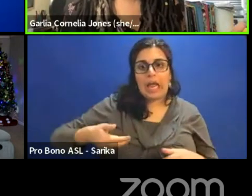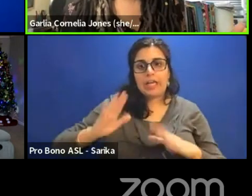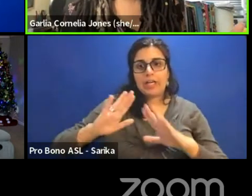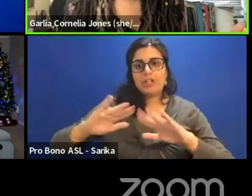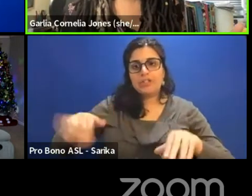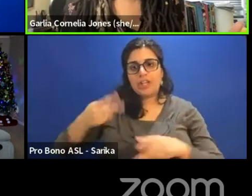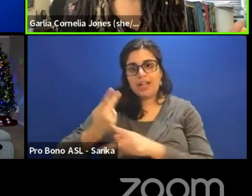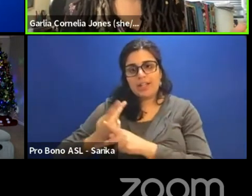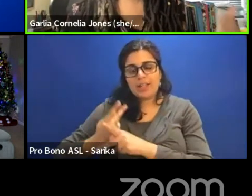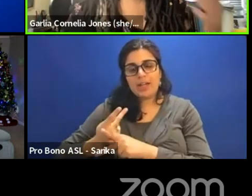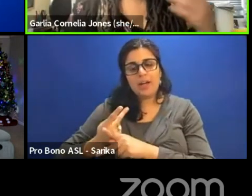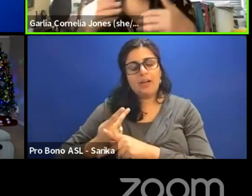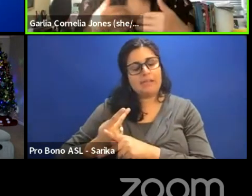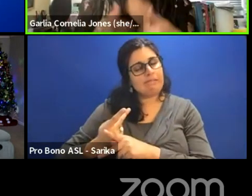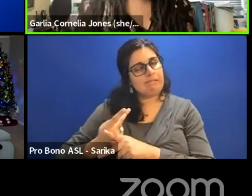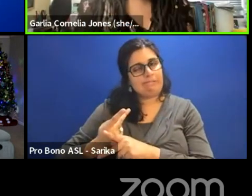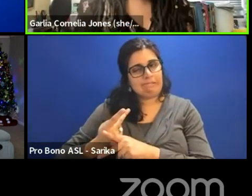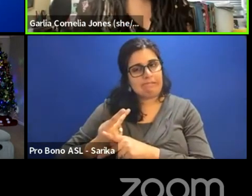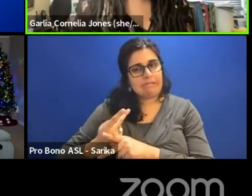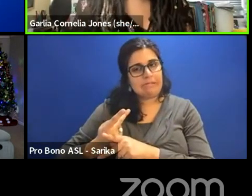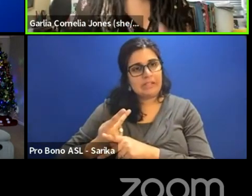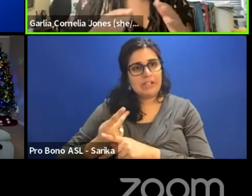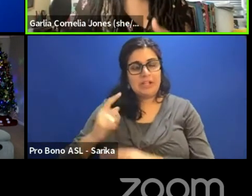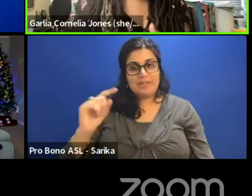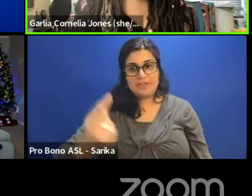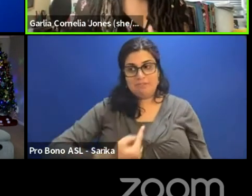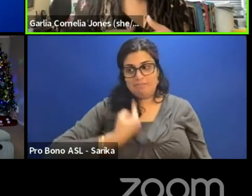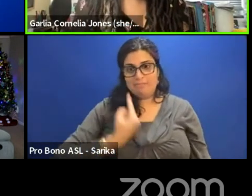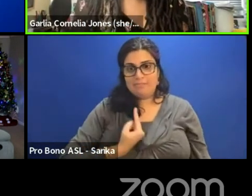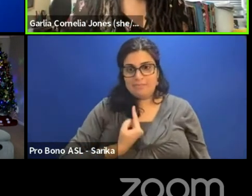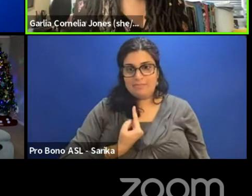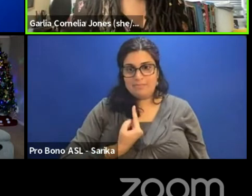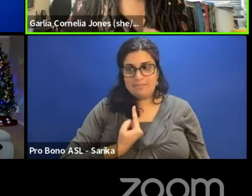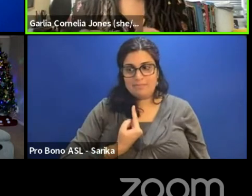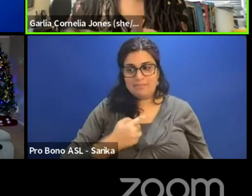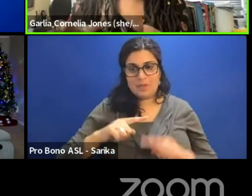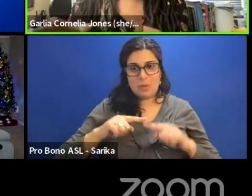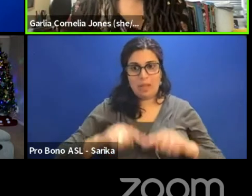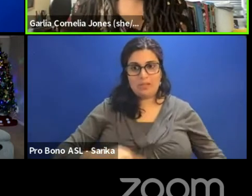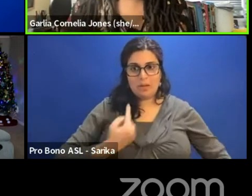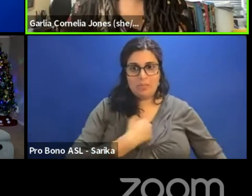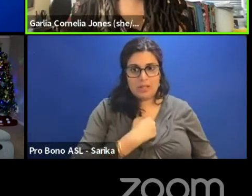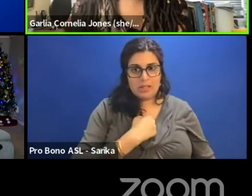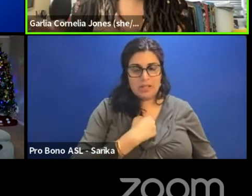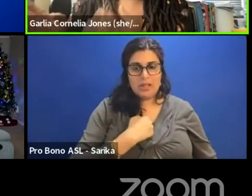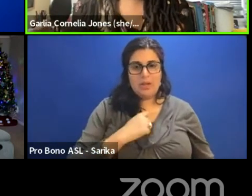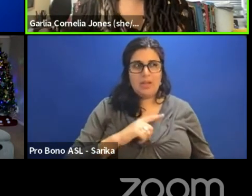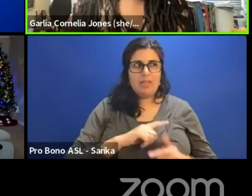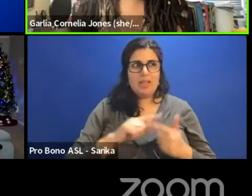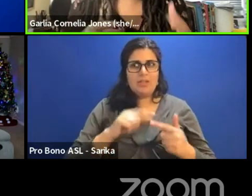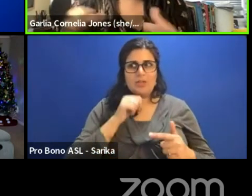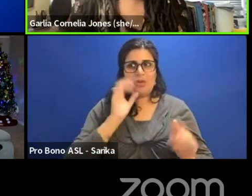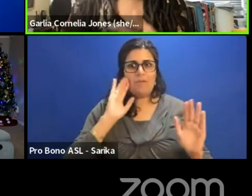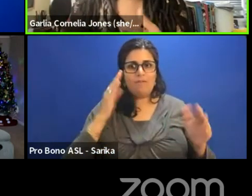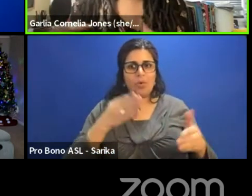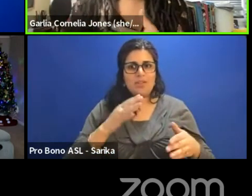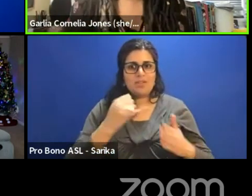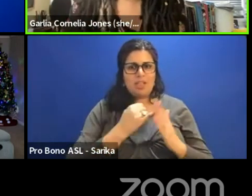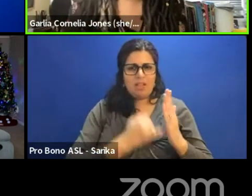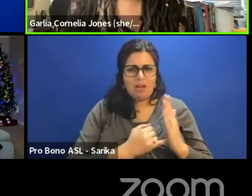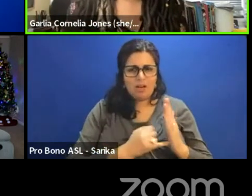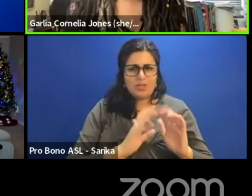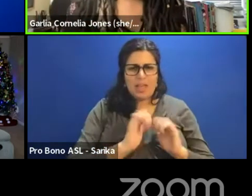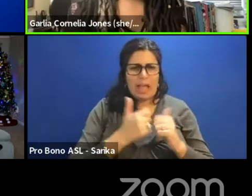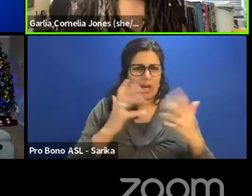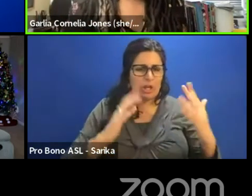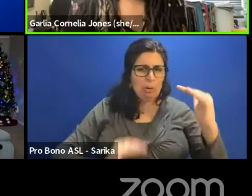know, is you have to do it on your own. But then you don't focus on your art. And so how are